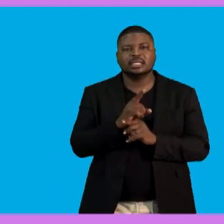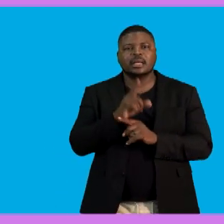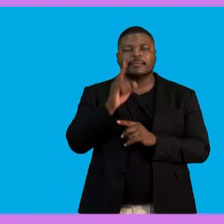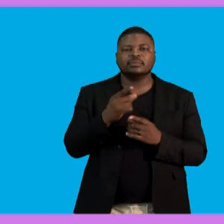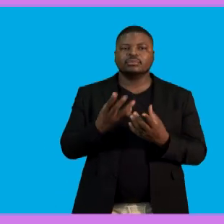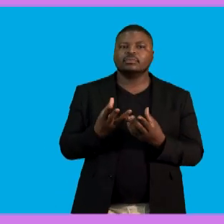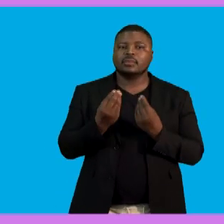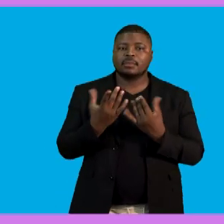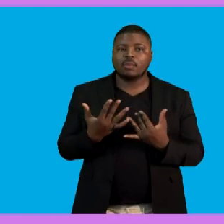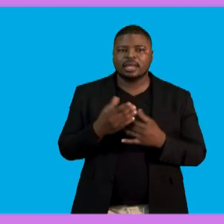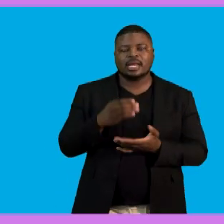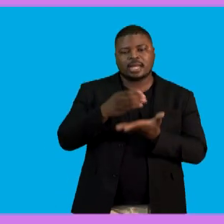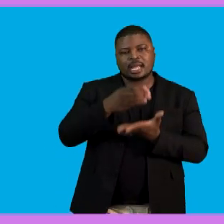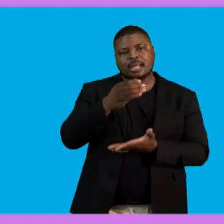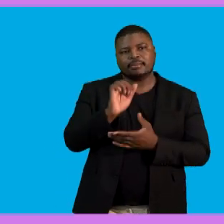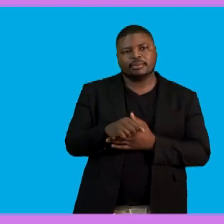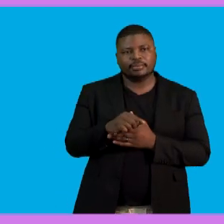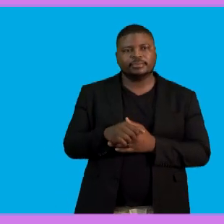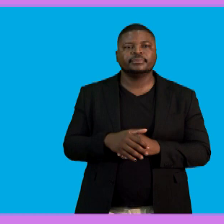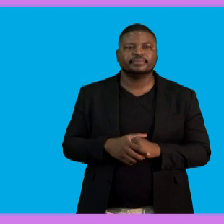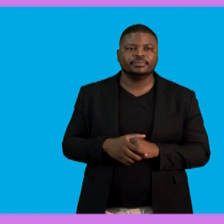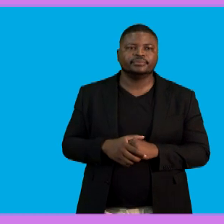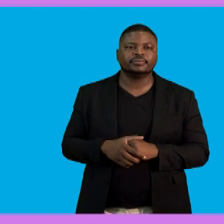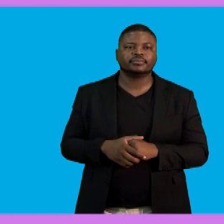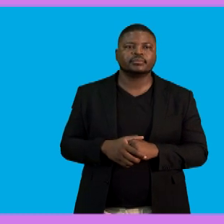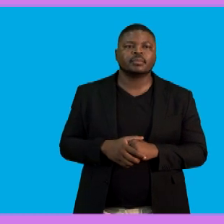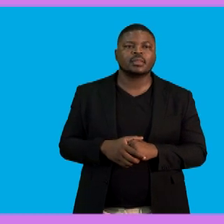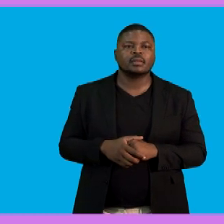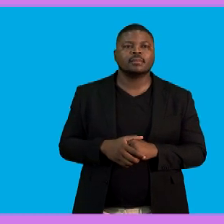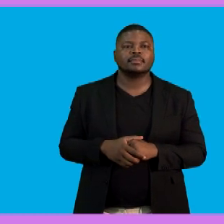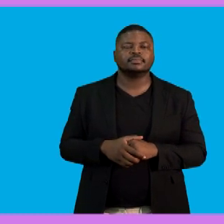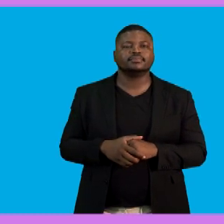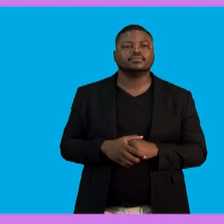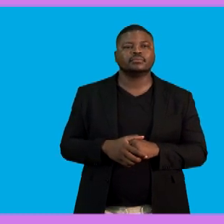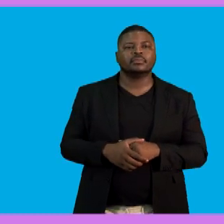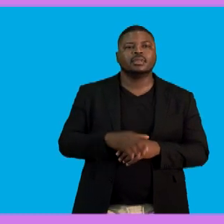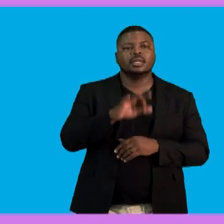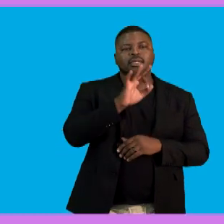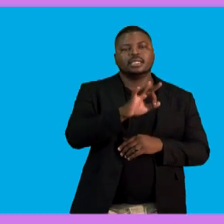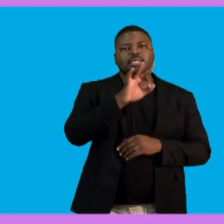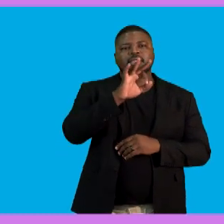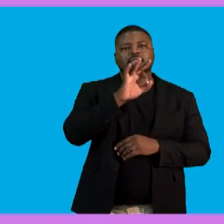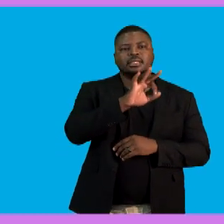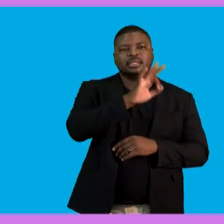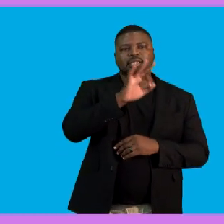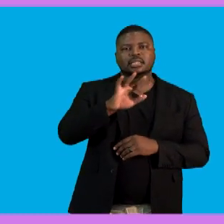should be in cups. Milliliter and milliliter is going to divide and give us a 1. Then now we are calculating